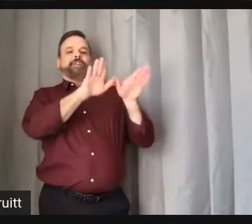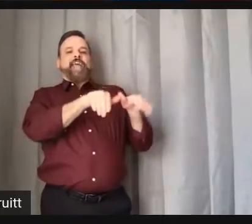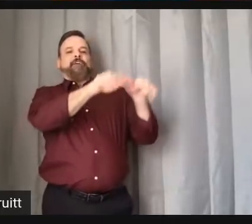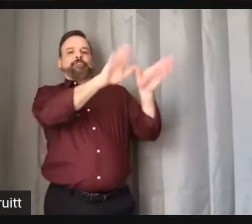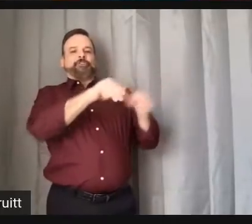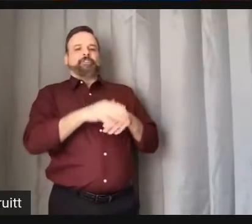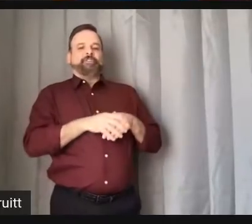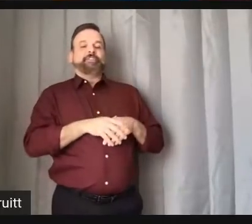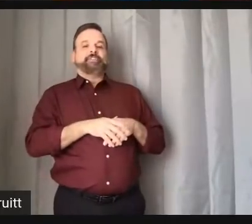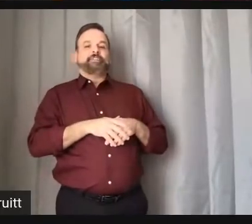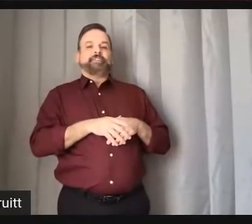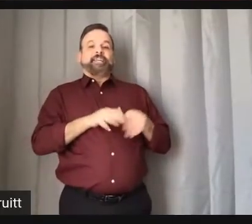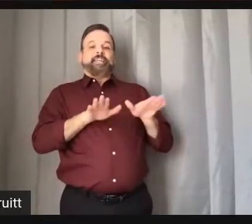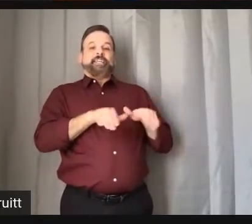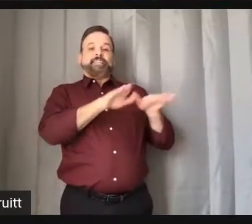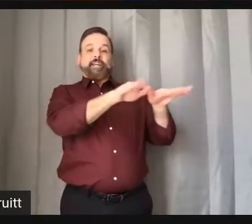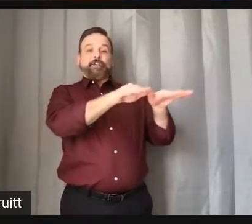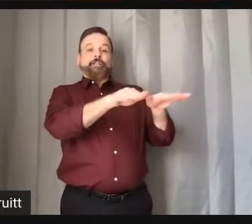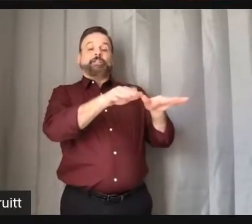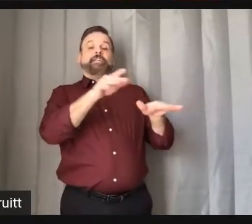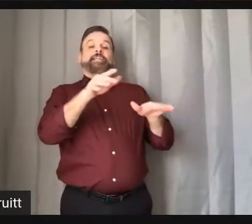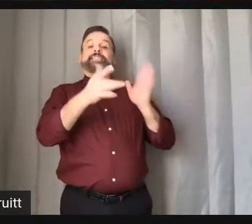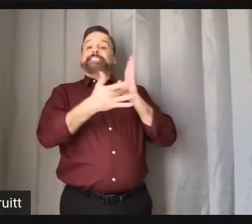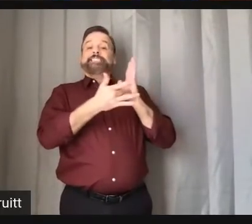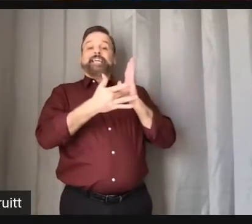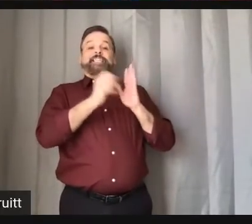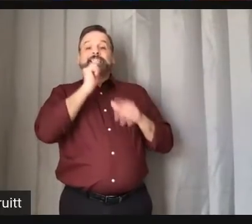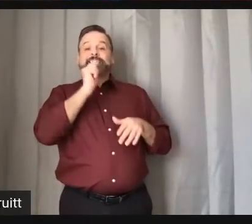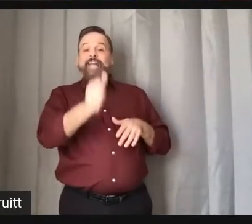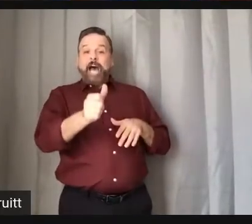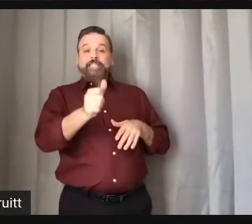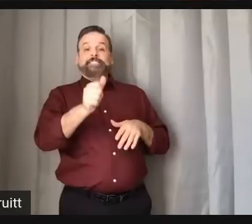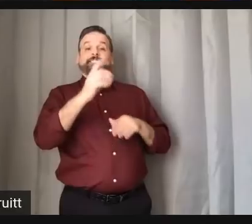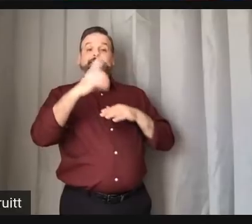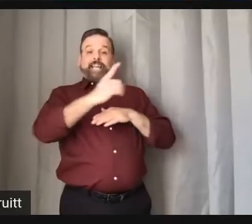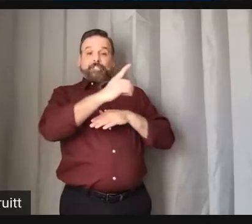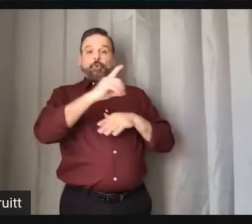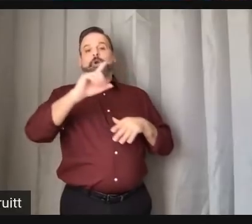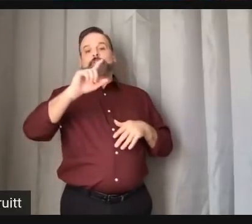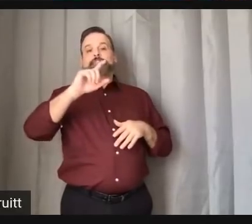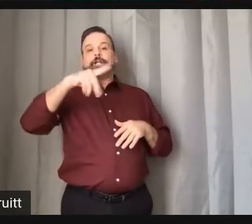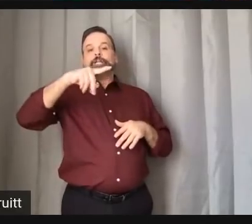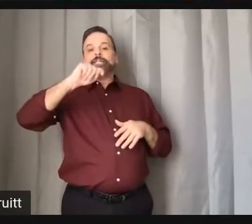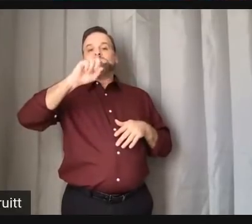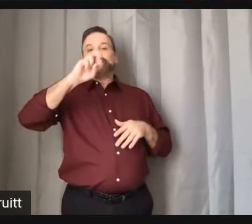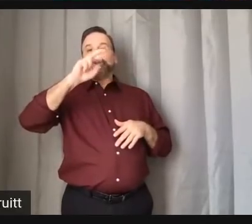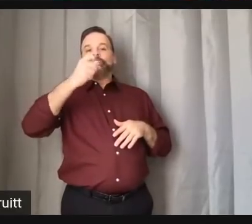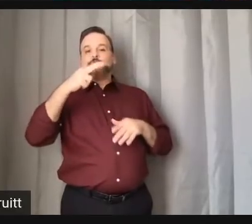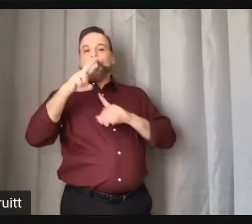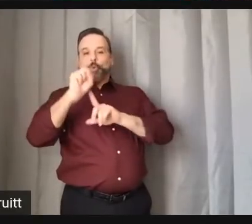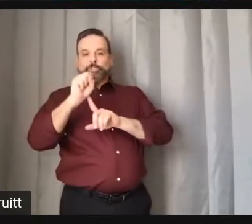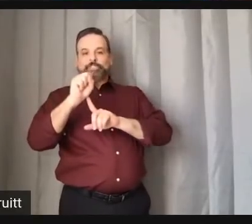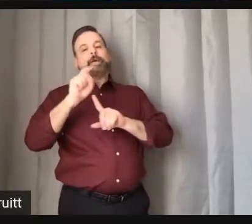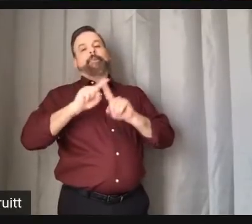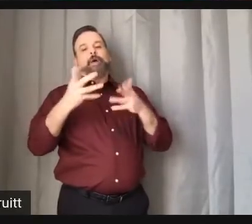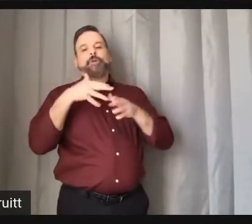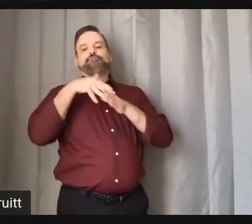I should say pterodactyls are technically not dinosaurs, they're pterosaurs, but I would also want to ride one of those. I wish you the best.